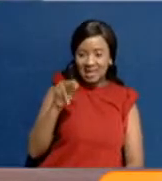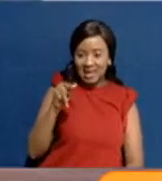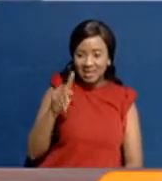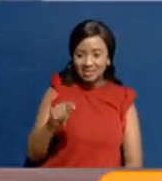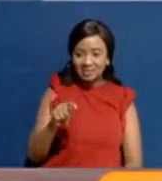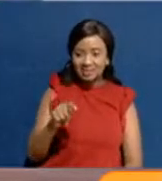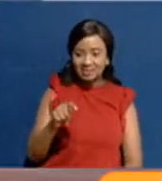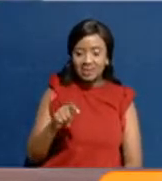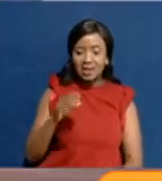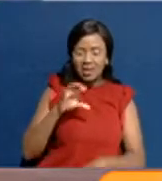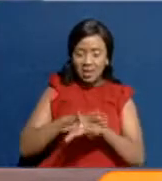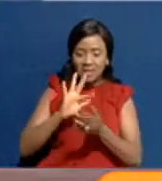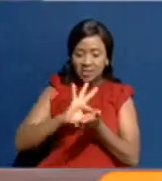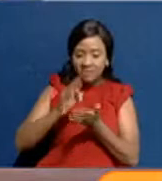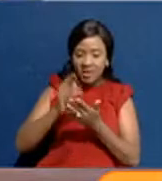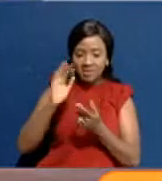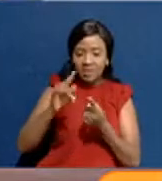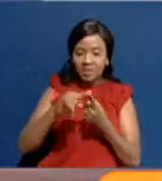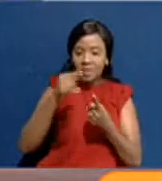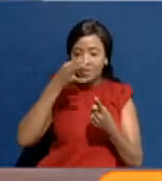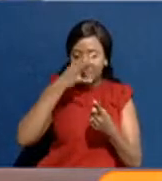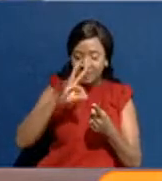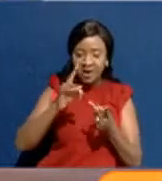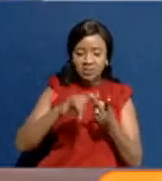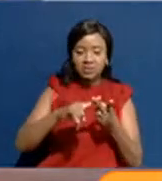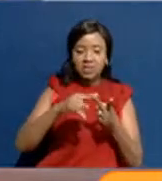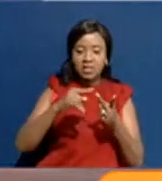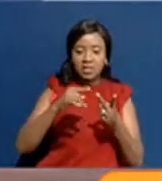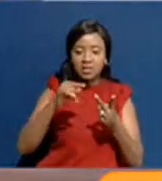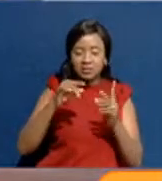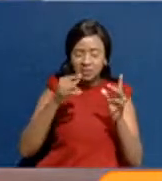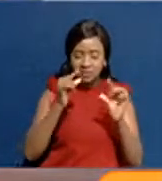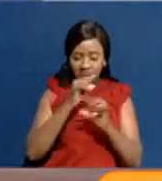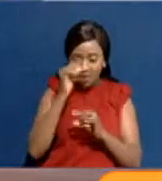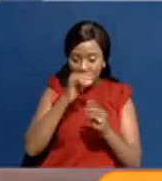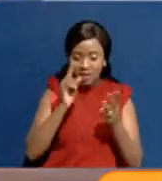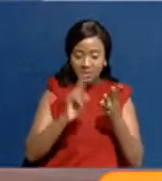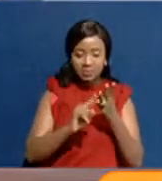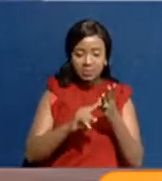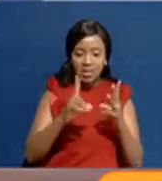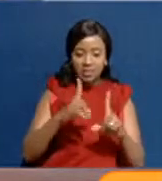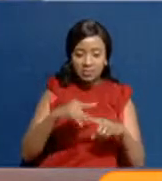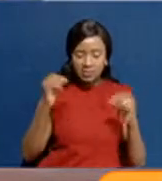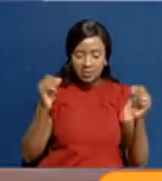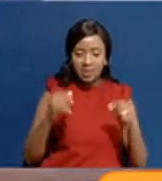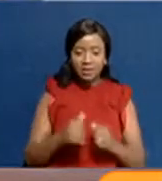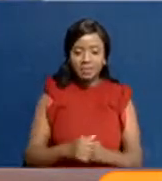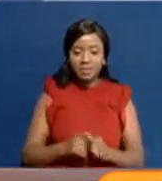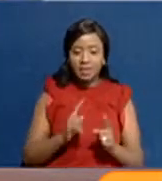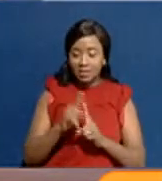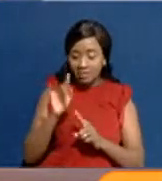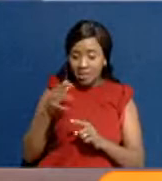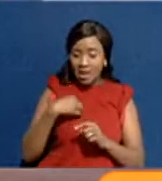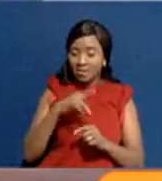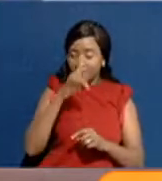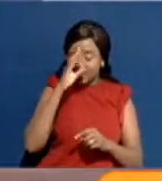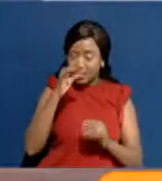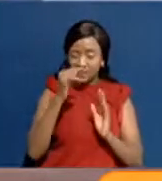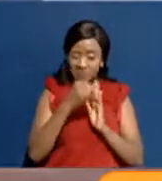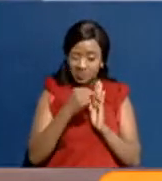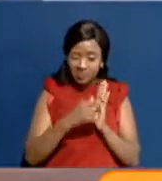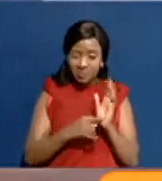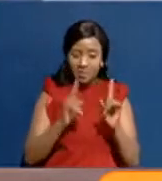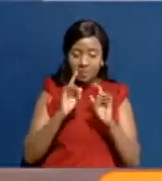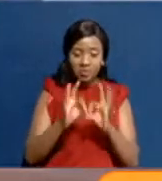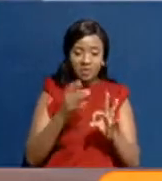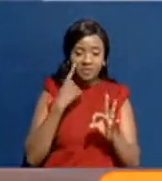and Japan, I believe, then they have strict specifications for how they want that to happen. And if you take a look then at further scandals,